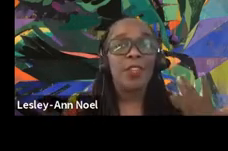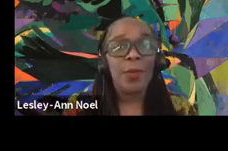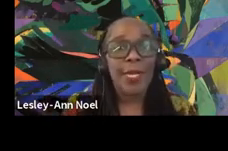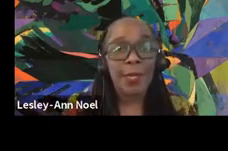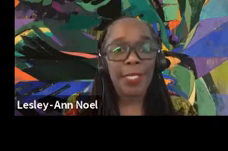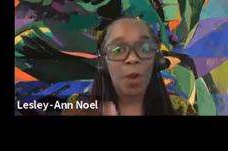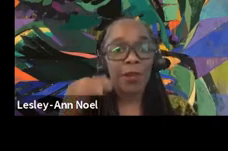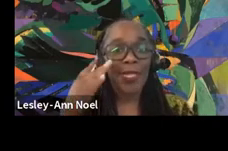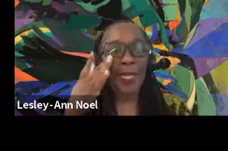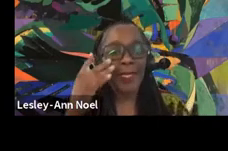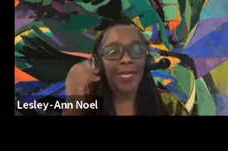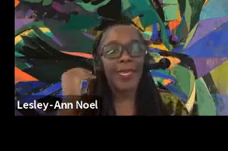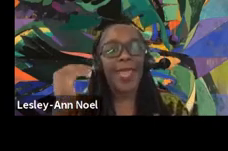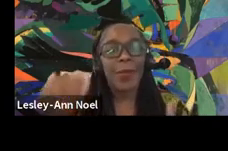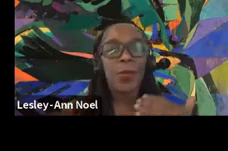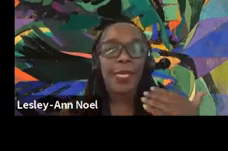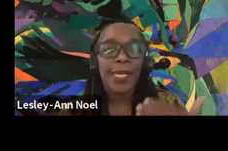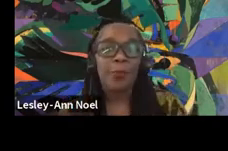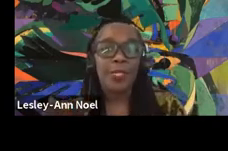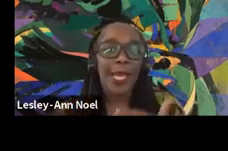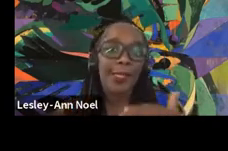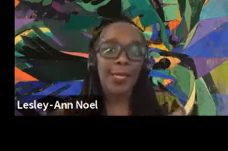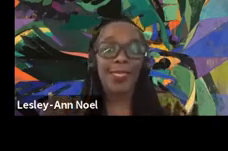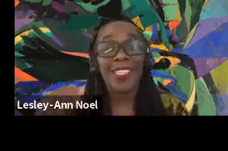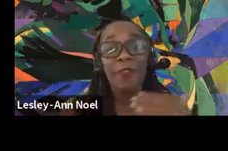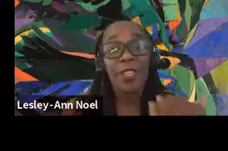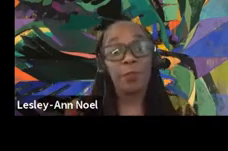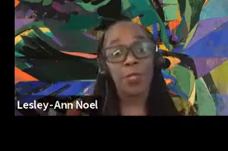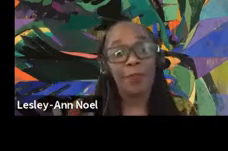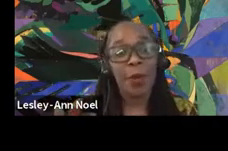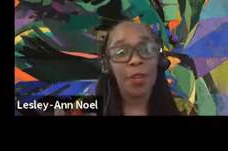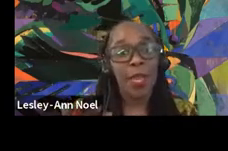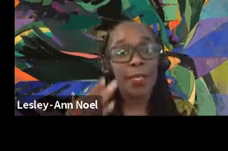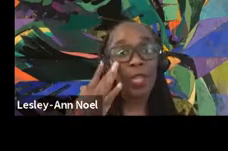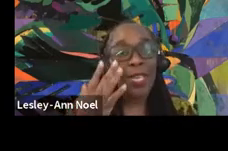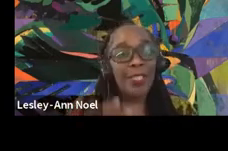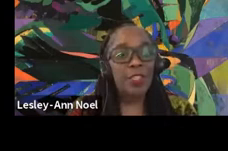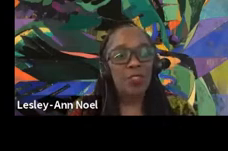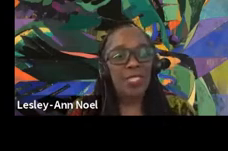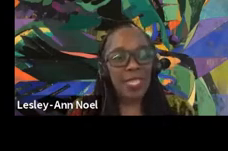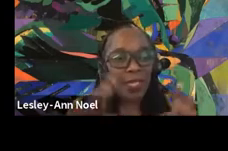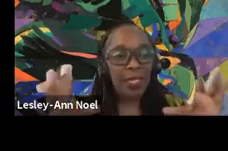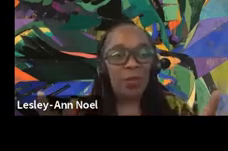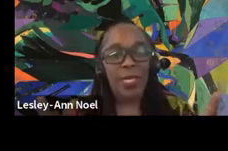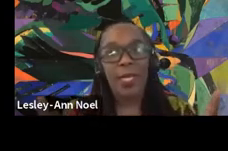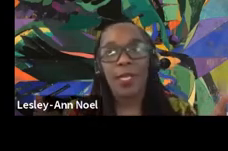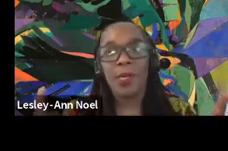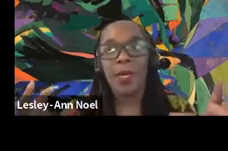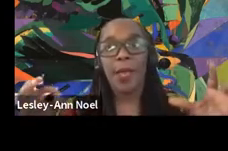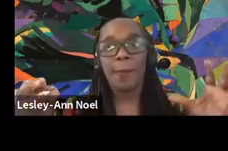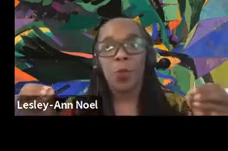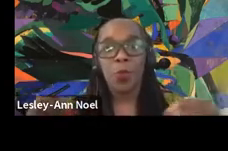returning, democratizing, networking, protecting, discovering the beauty of our knowledge. So